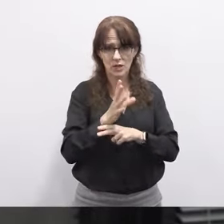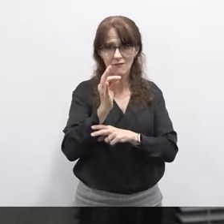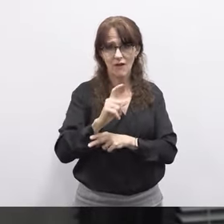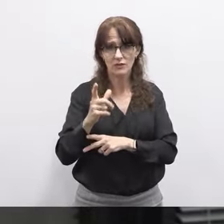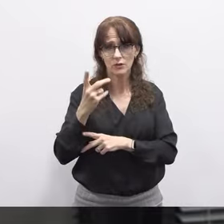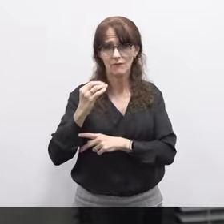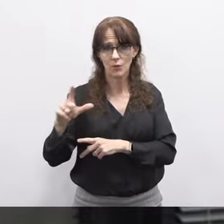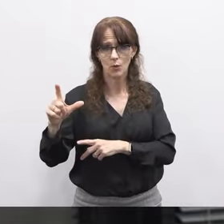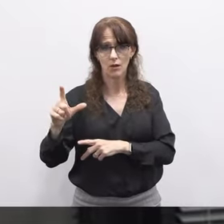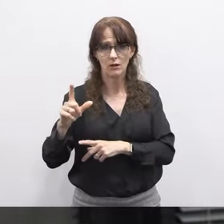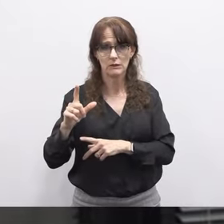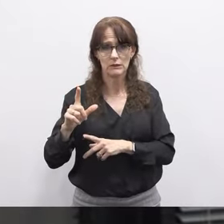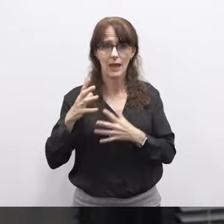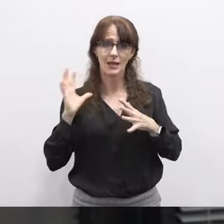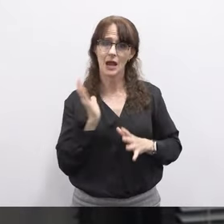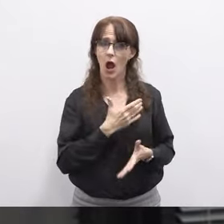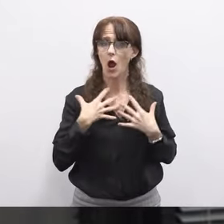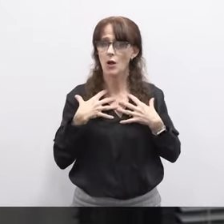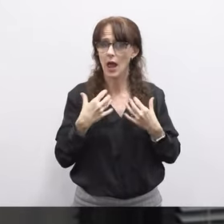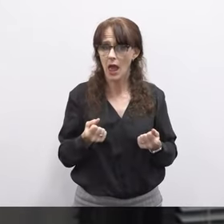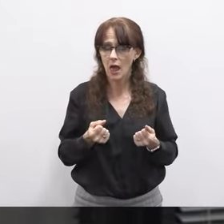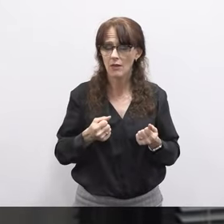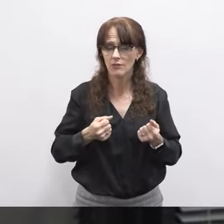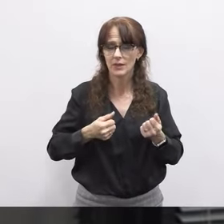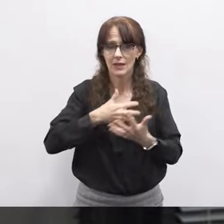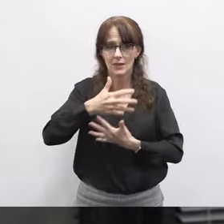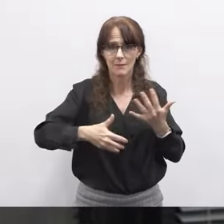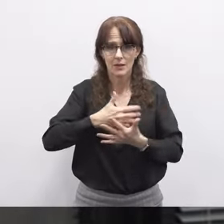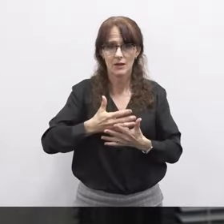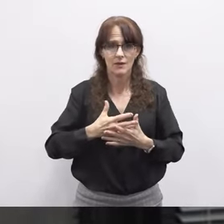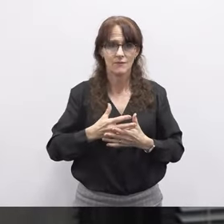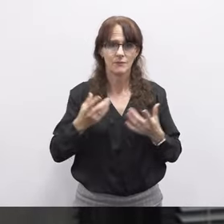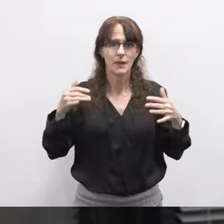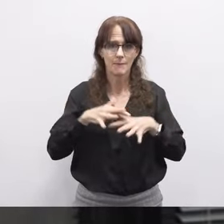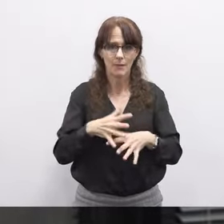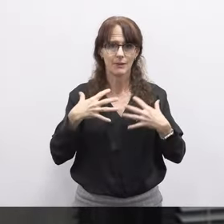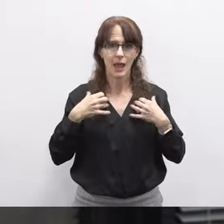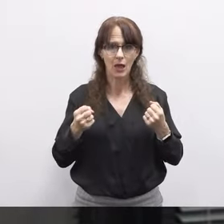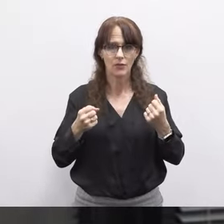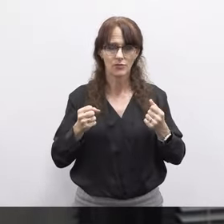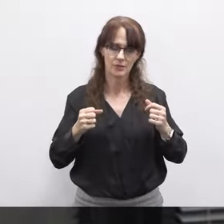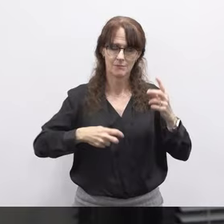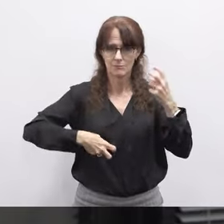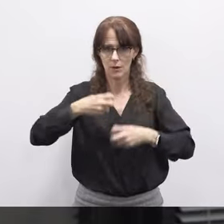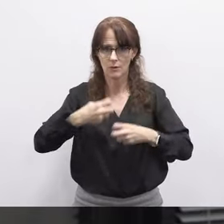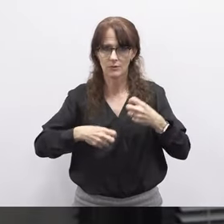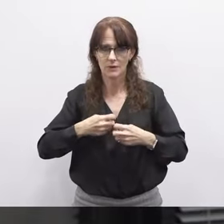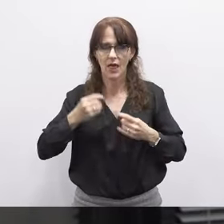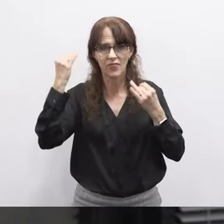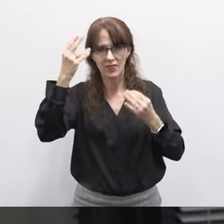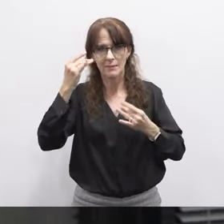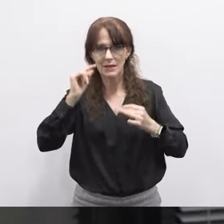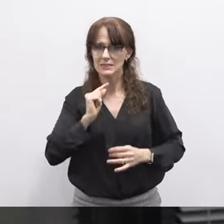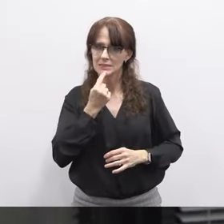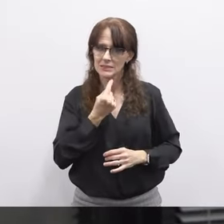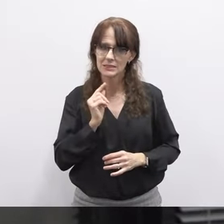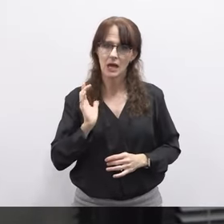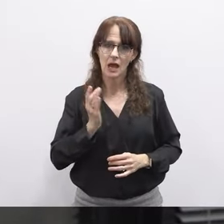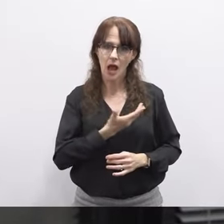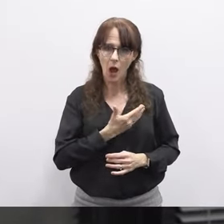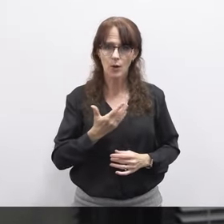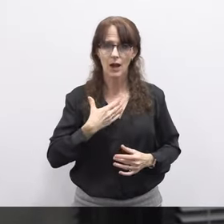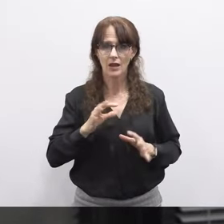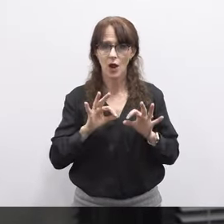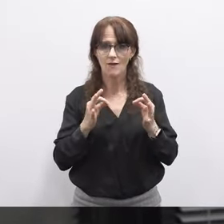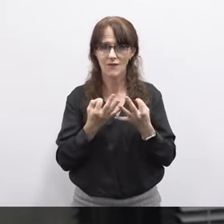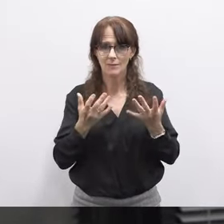our health in the midst of a public health crisis, I ask that you consider our proposition seriously, because it is ours and our families' lives that are on